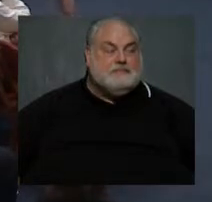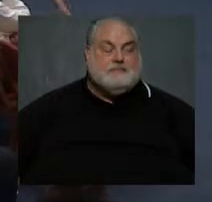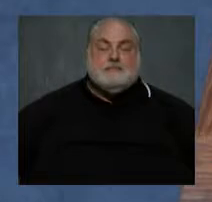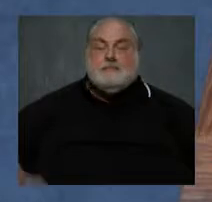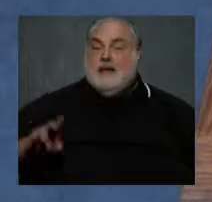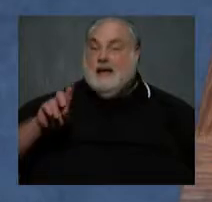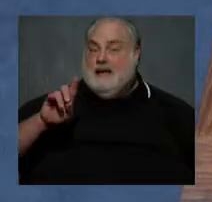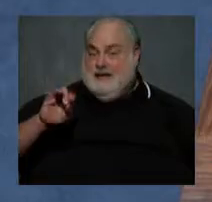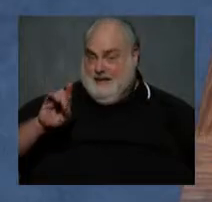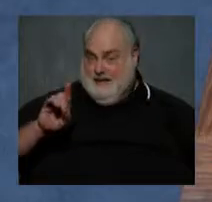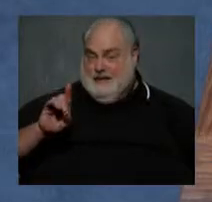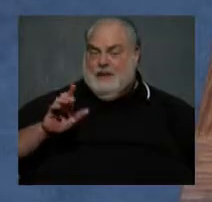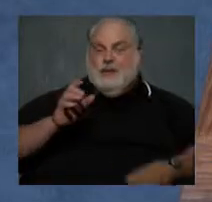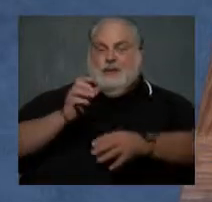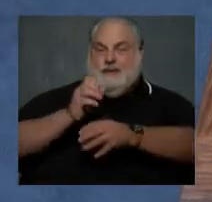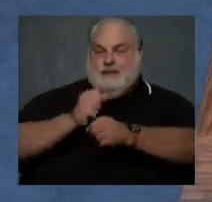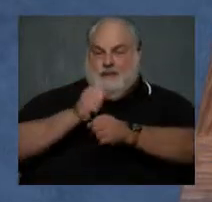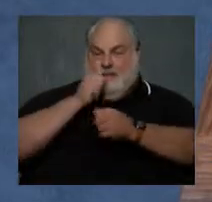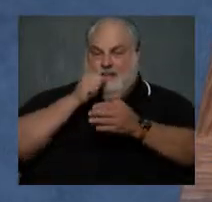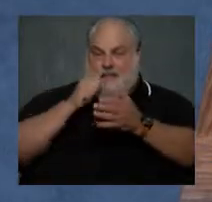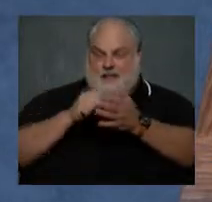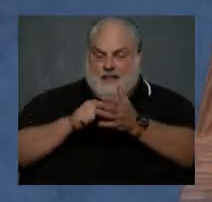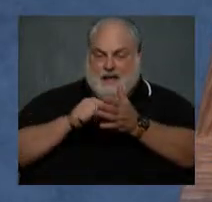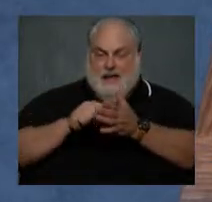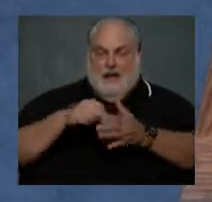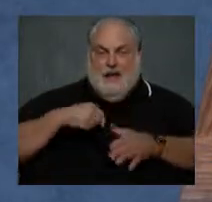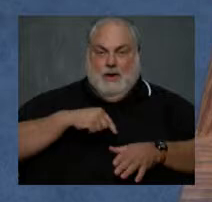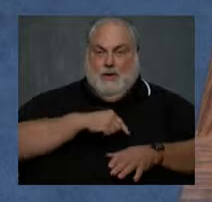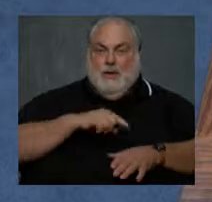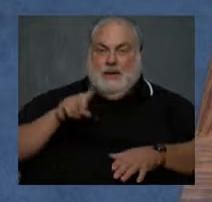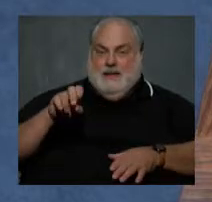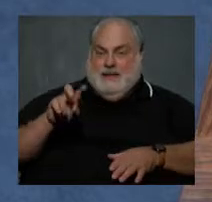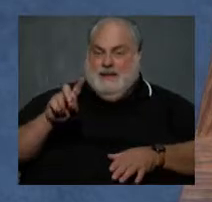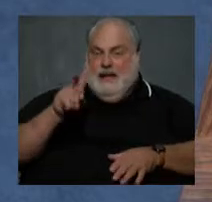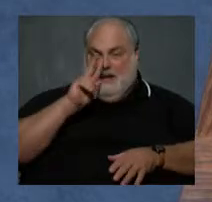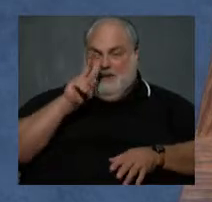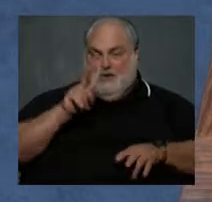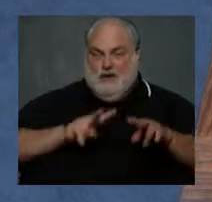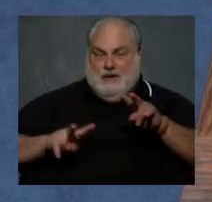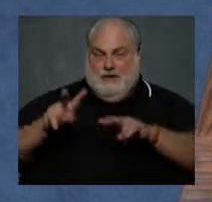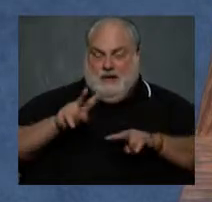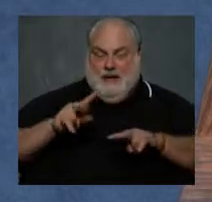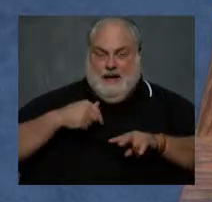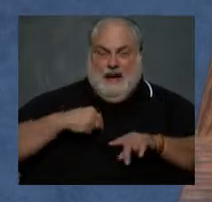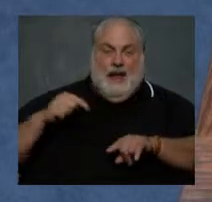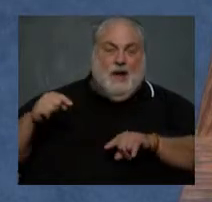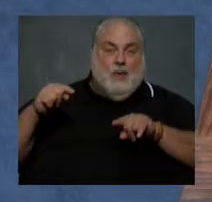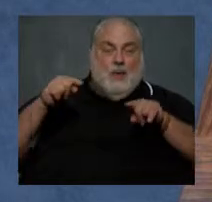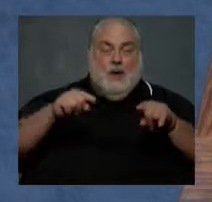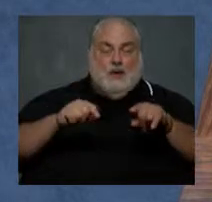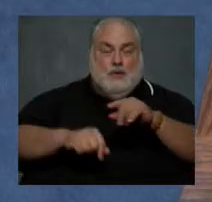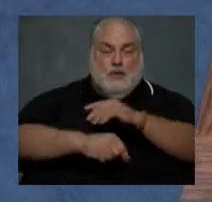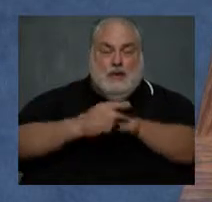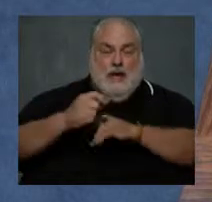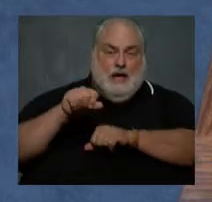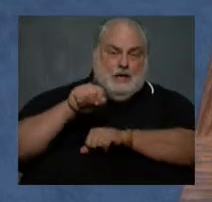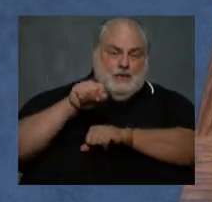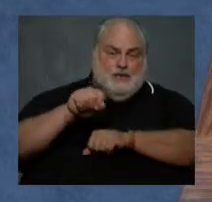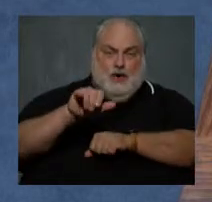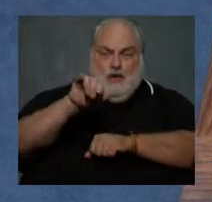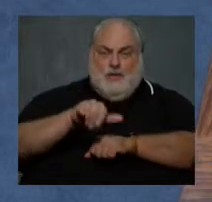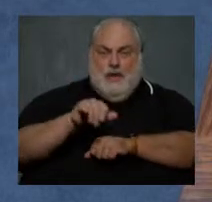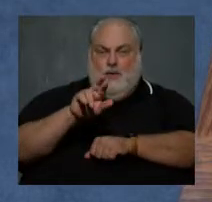I did get her letter, and we have looked at that. I actually went to the site today and drove that